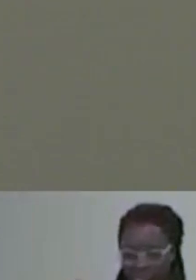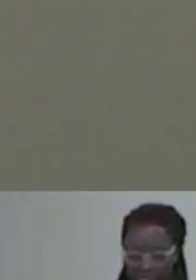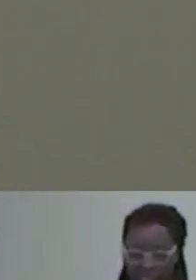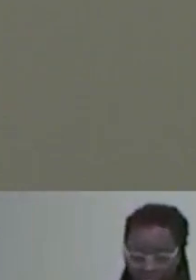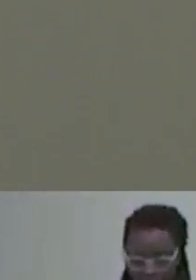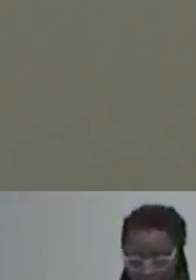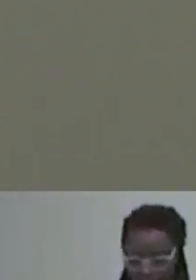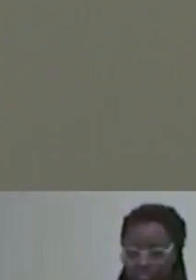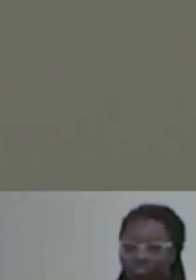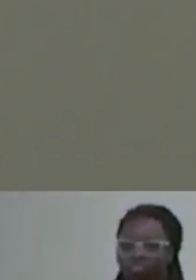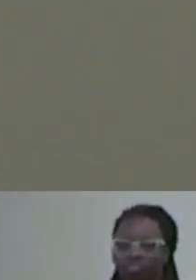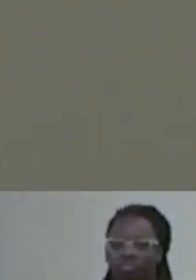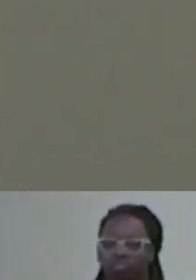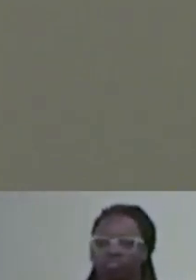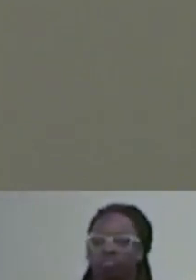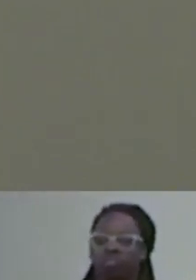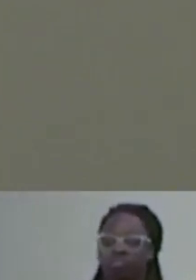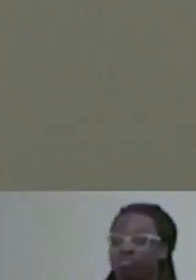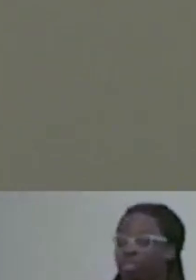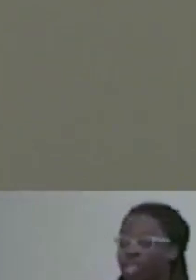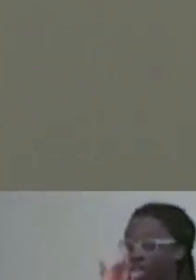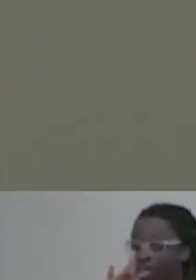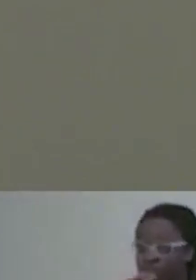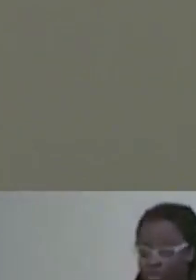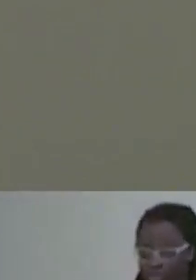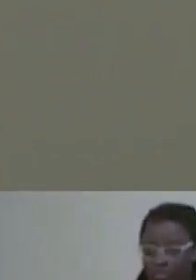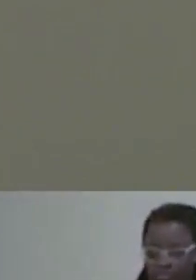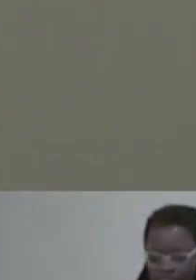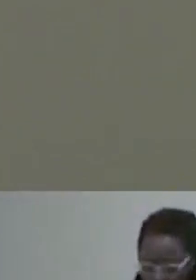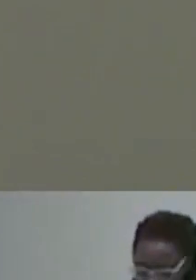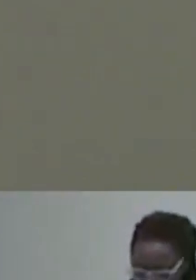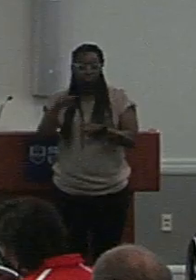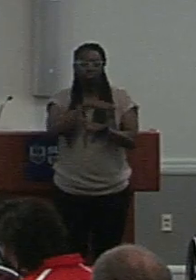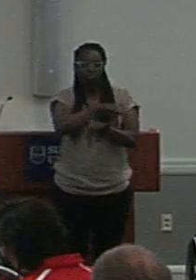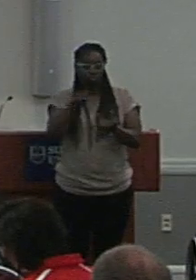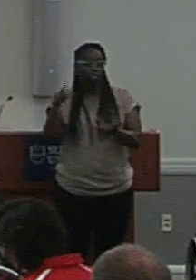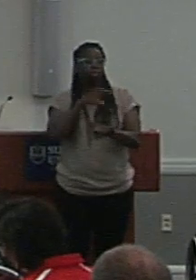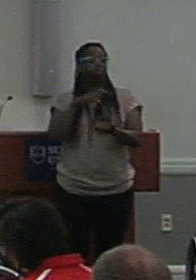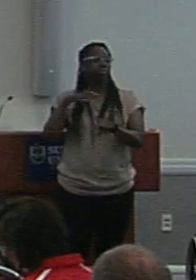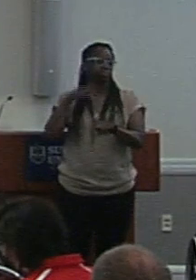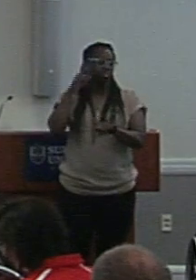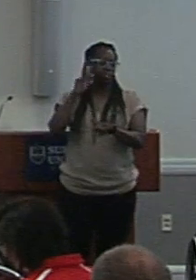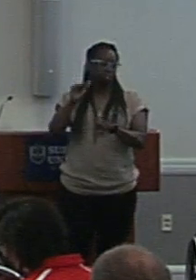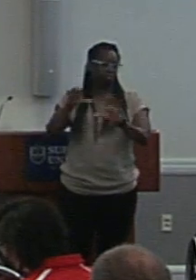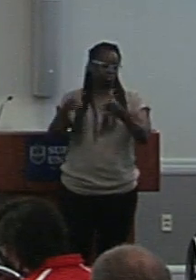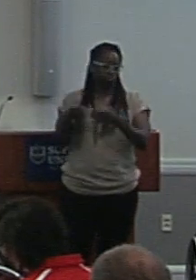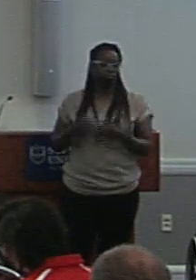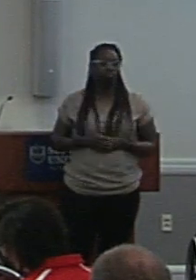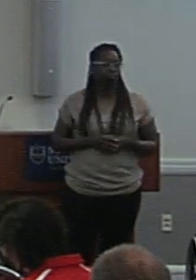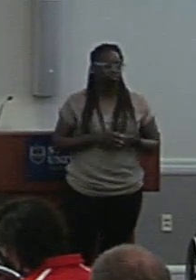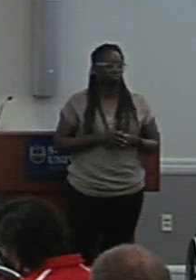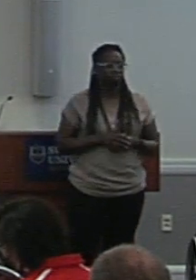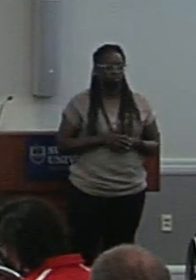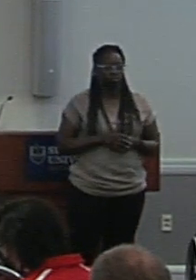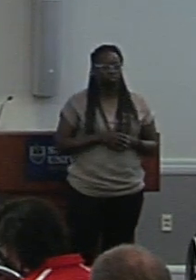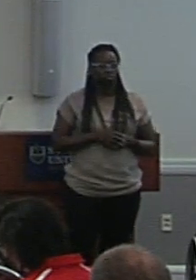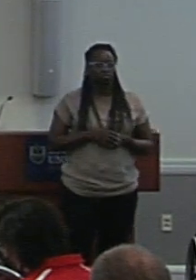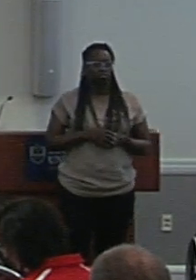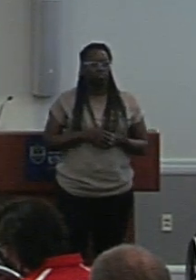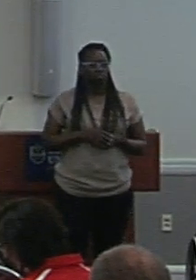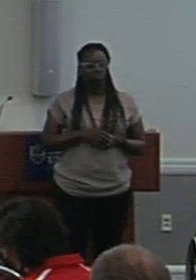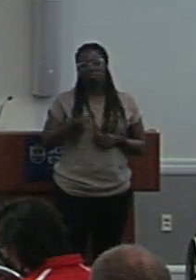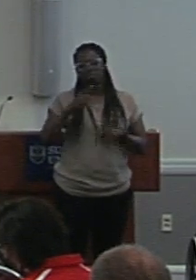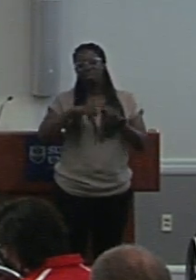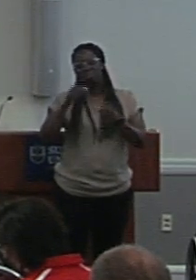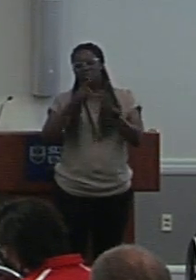8 departments, which includes the Commission on Persons with Disabilities and 7 other departments. Our team